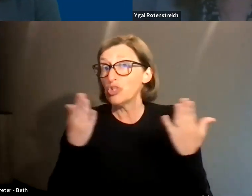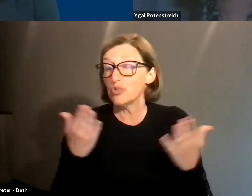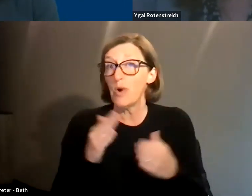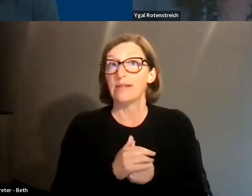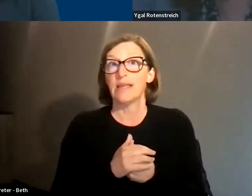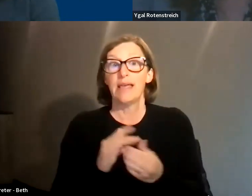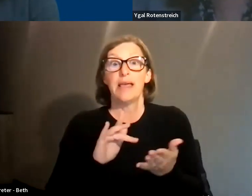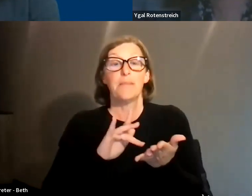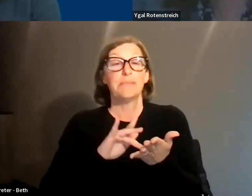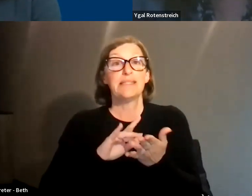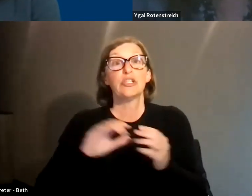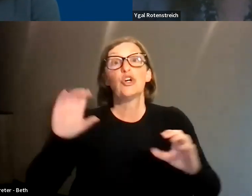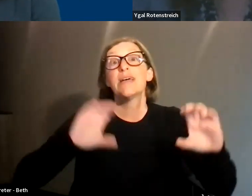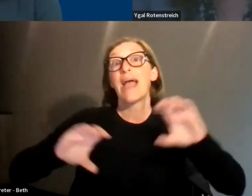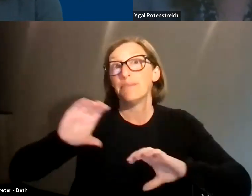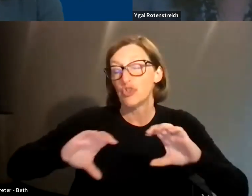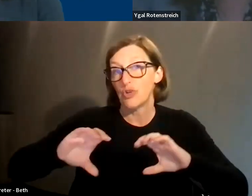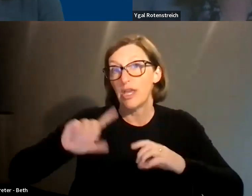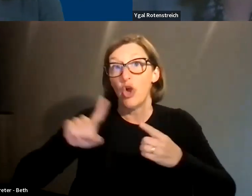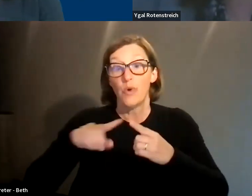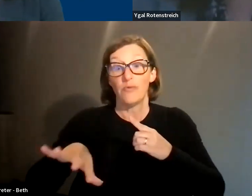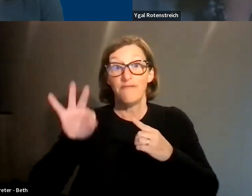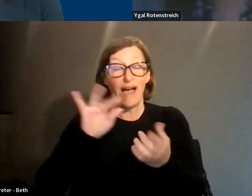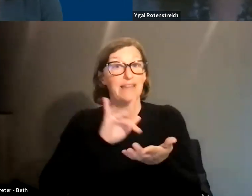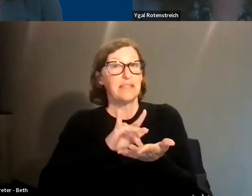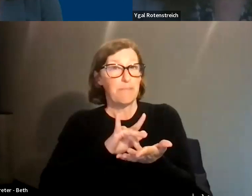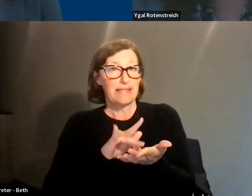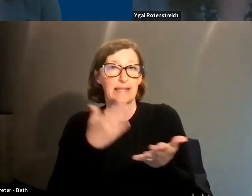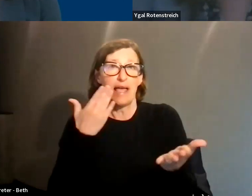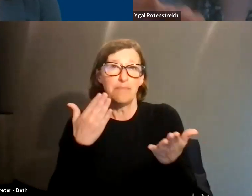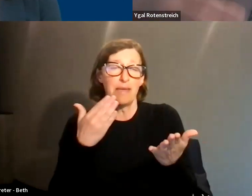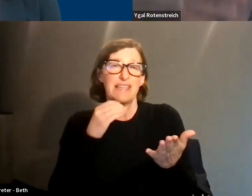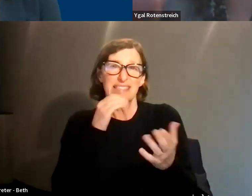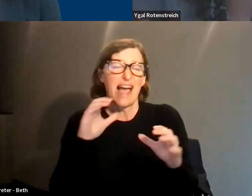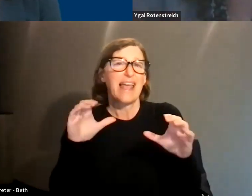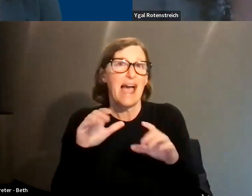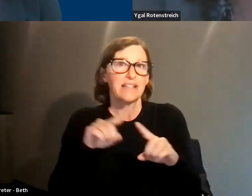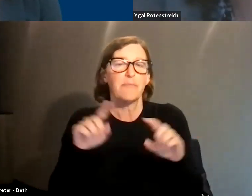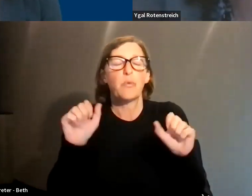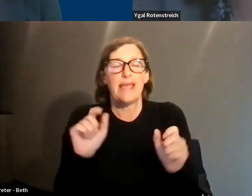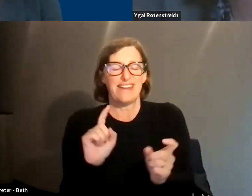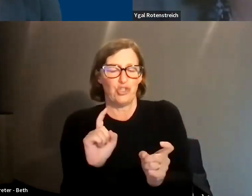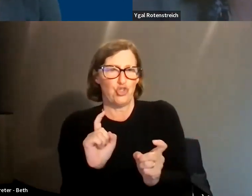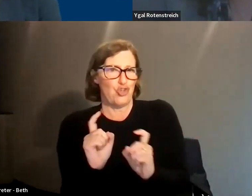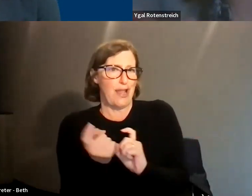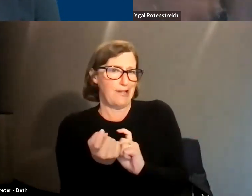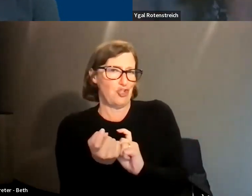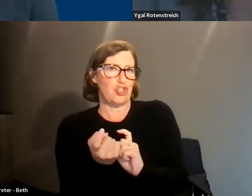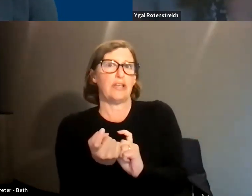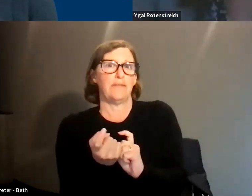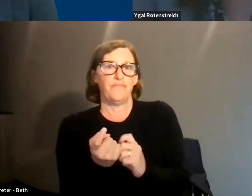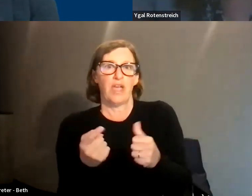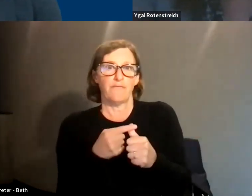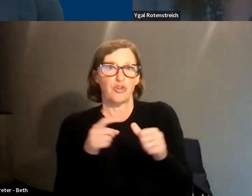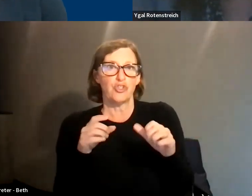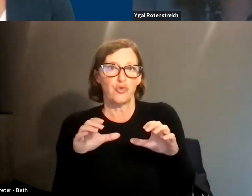medicinal chemistry. So once we find a drug, maybe it's not that active, but we can change it. And first we do it